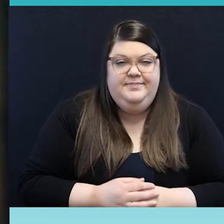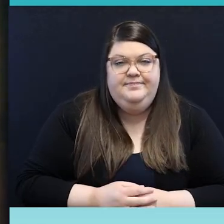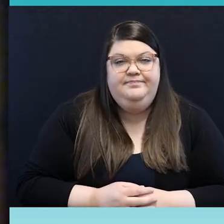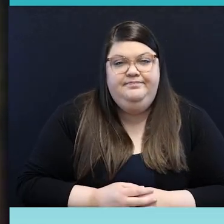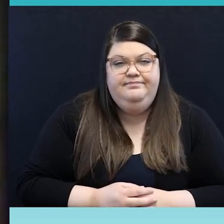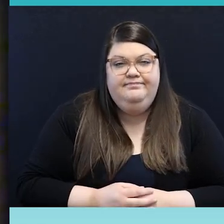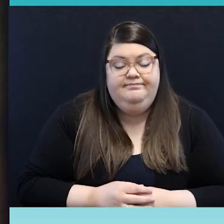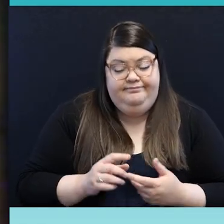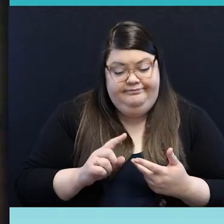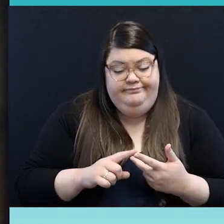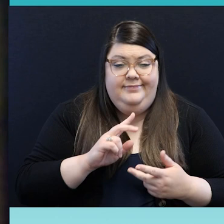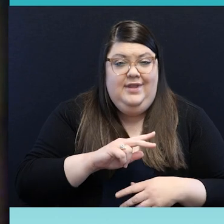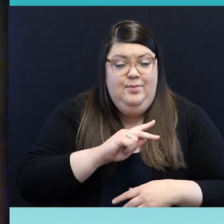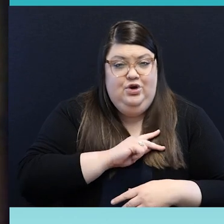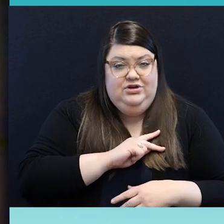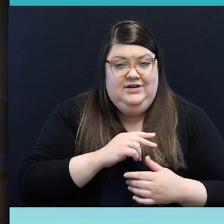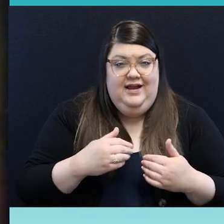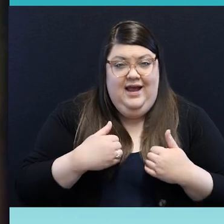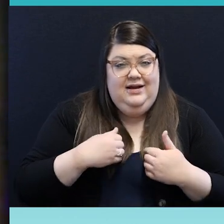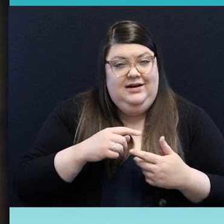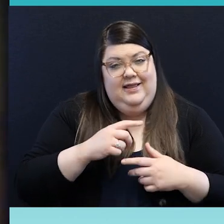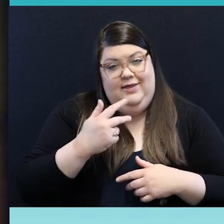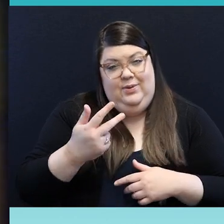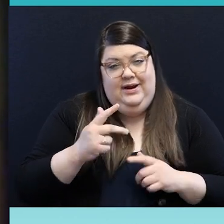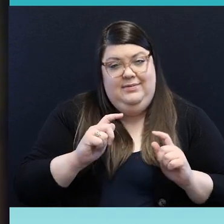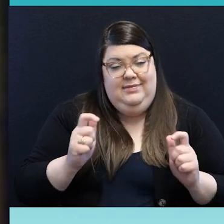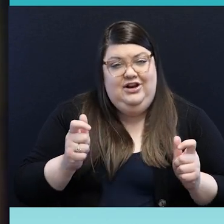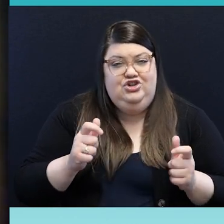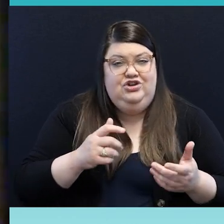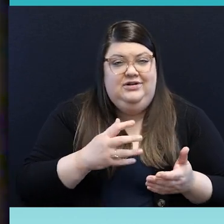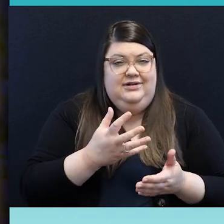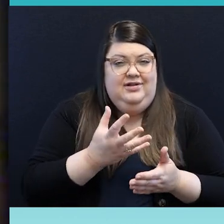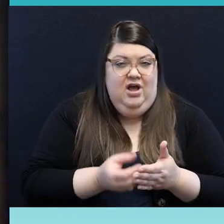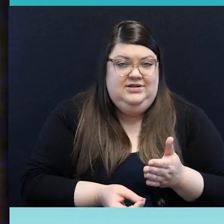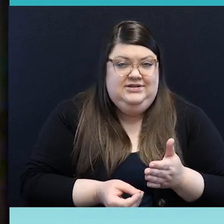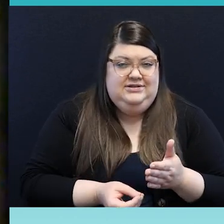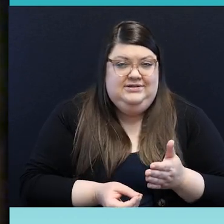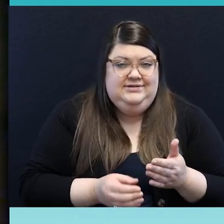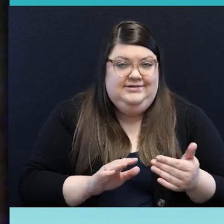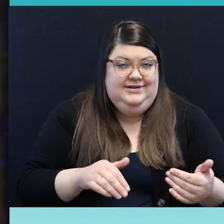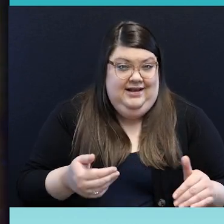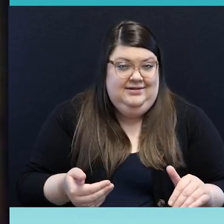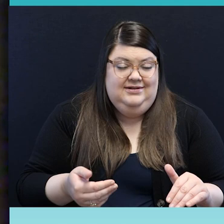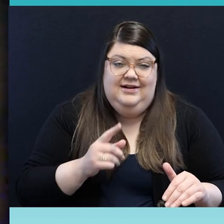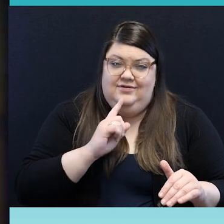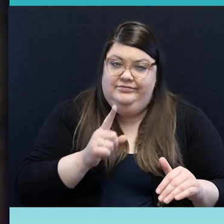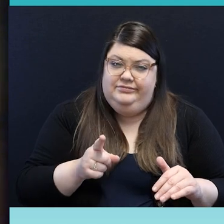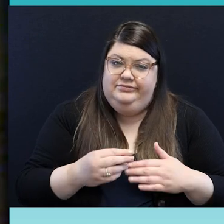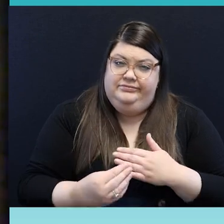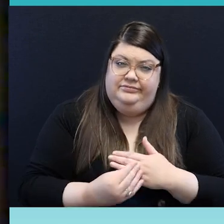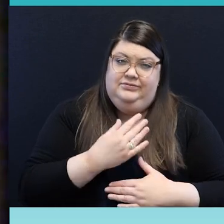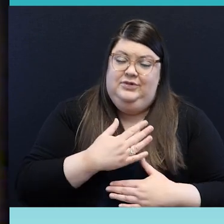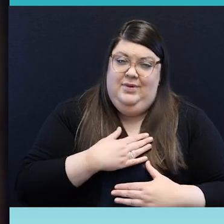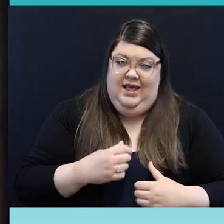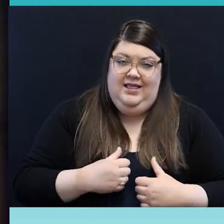Personally, I've had 3 major death losses that have absolutely shaped my life, quite